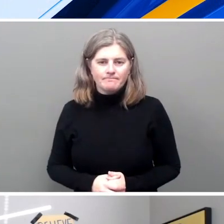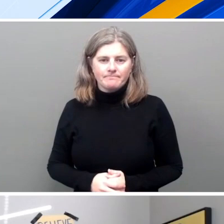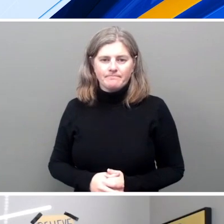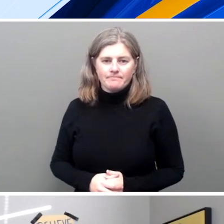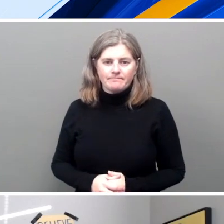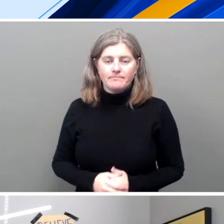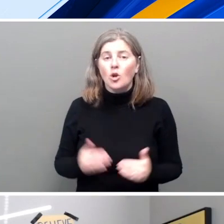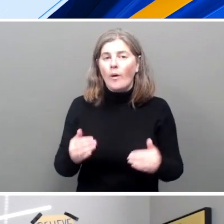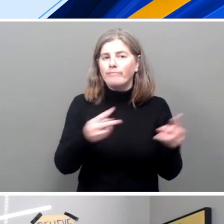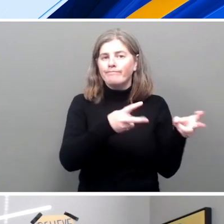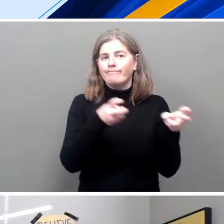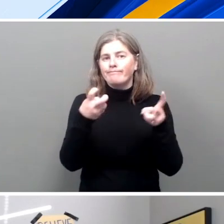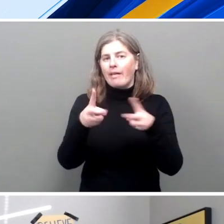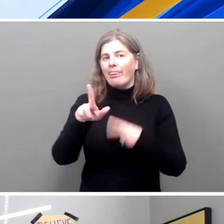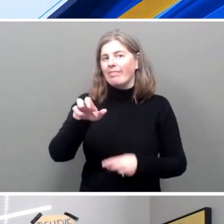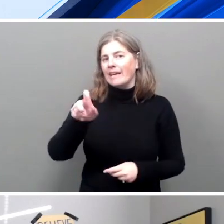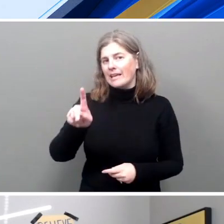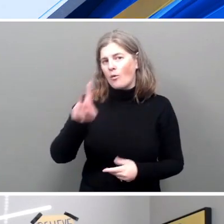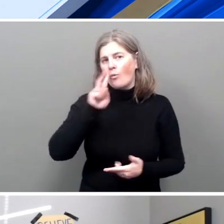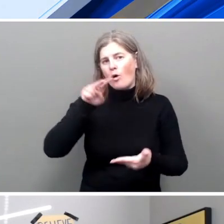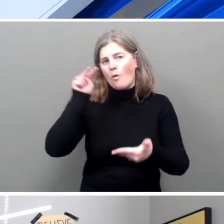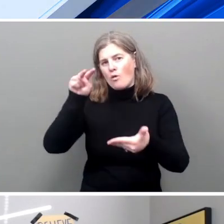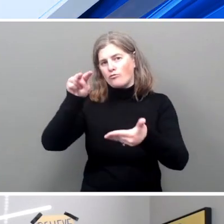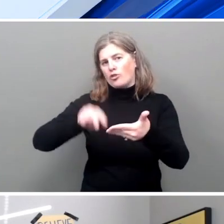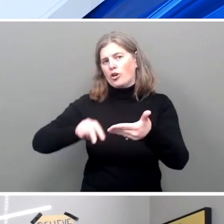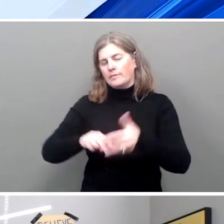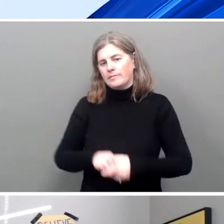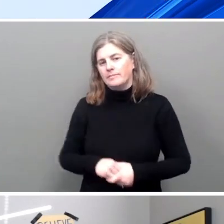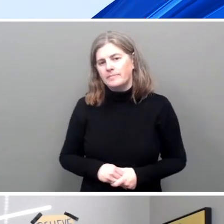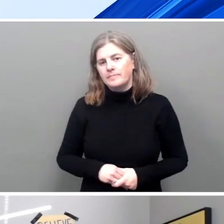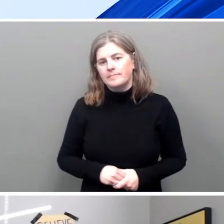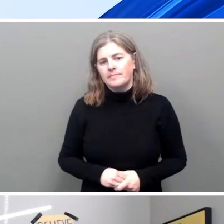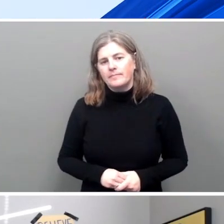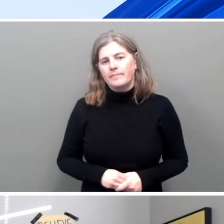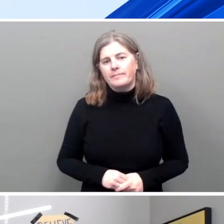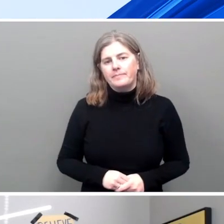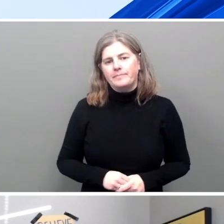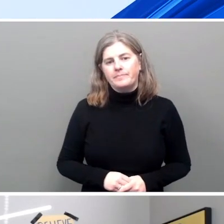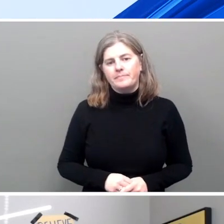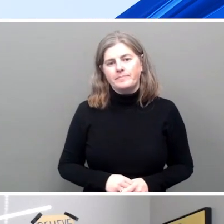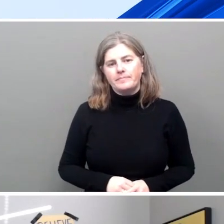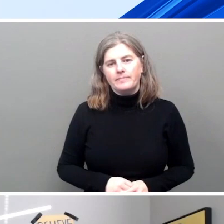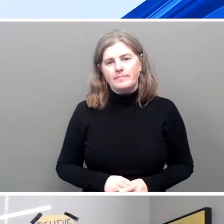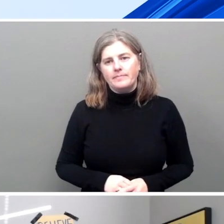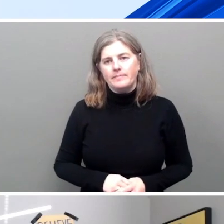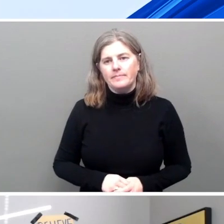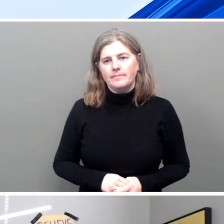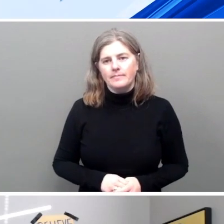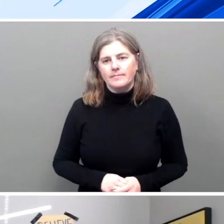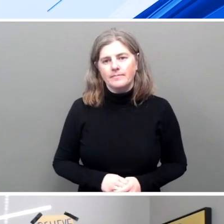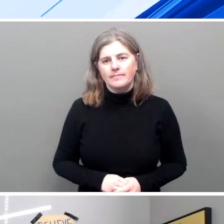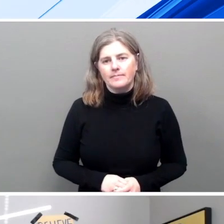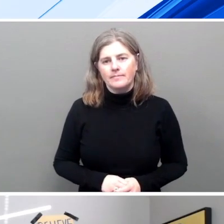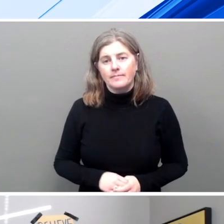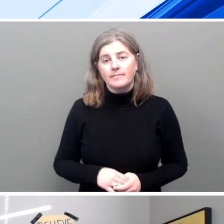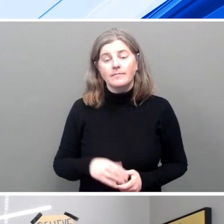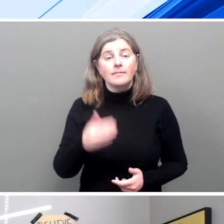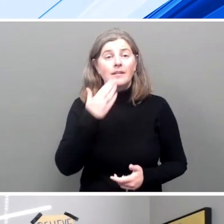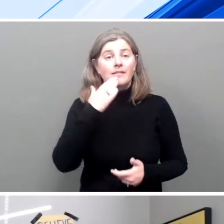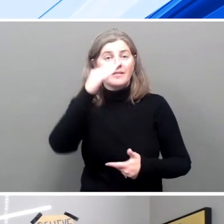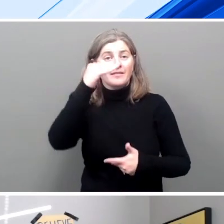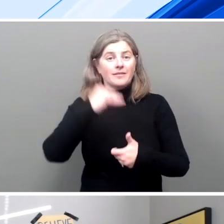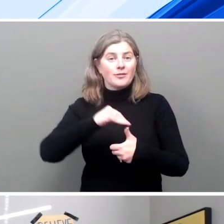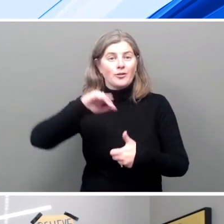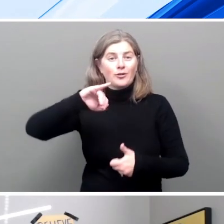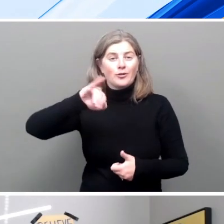ahead and drop in the link and then let's go from there. Thanks, everybody. Next, we'll turn